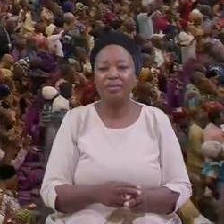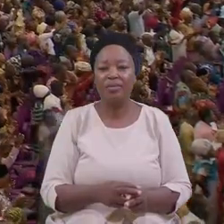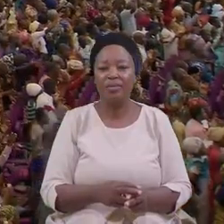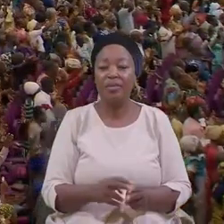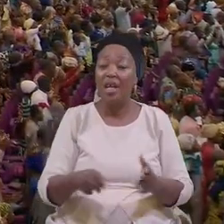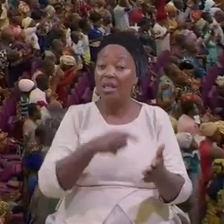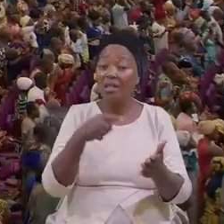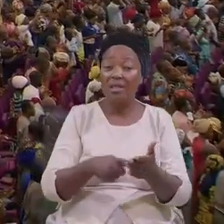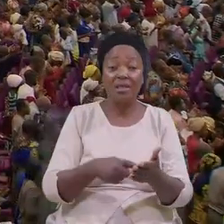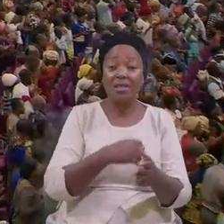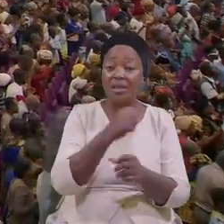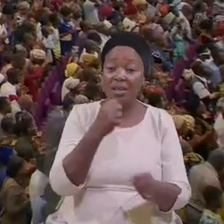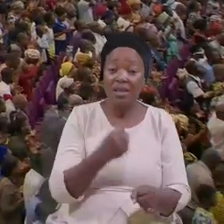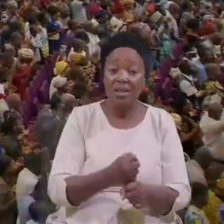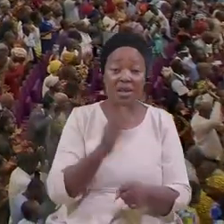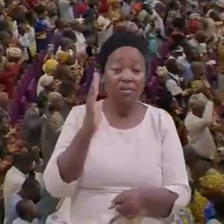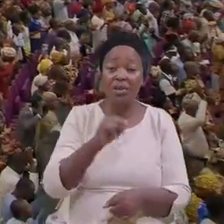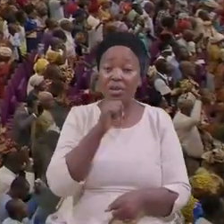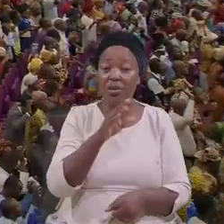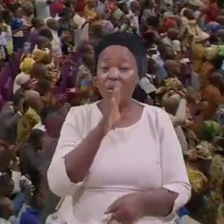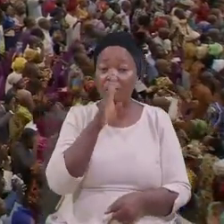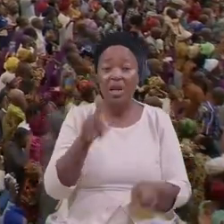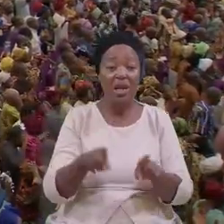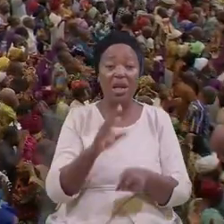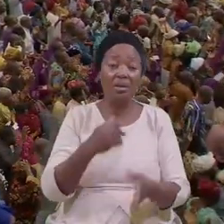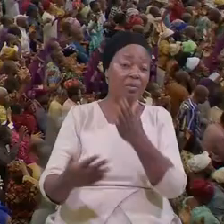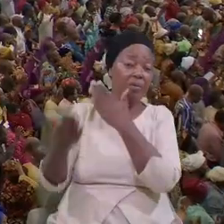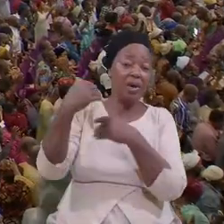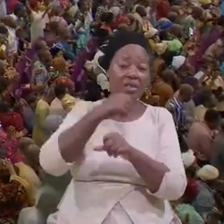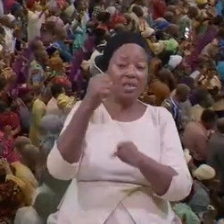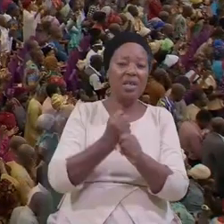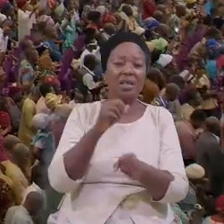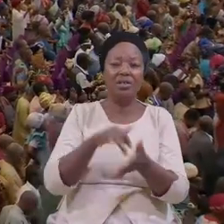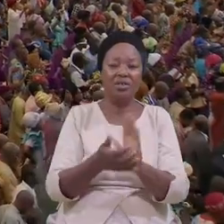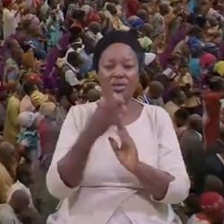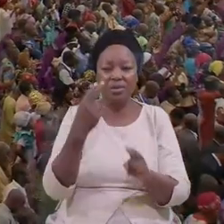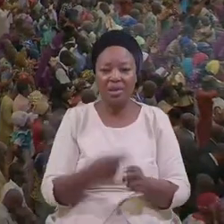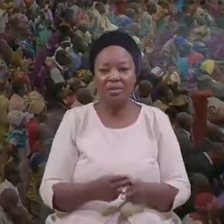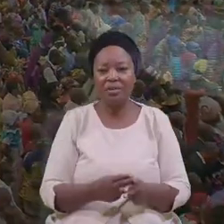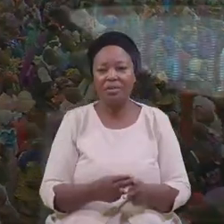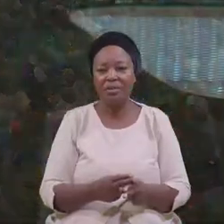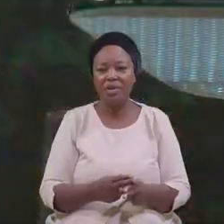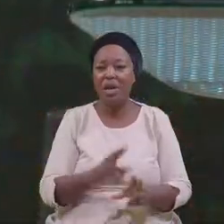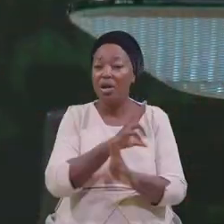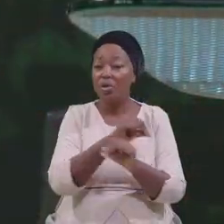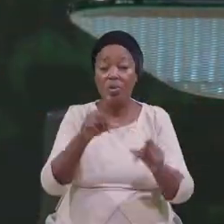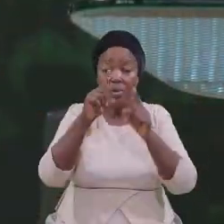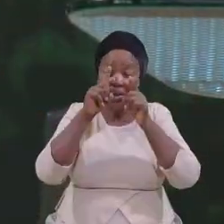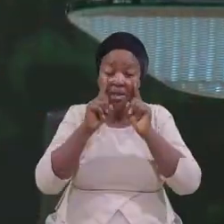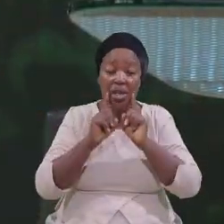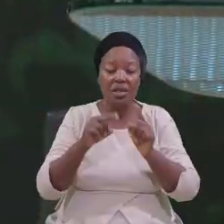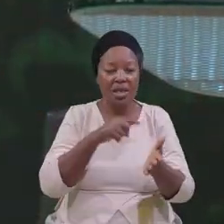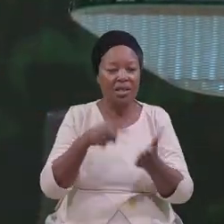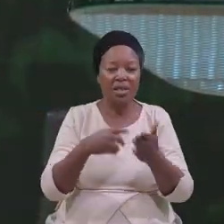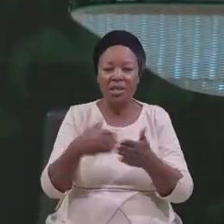This year will not be like the previous years. No tears this